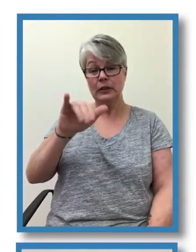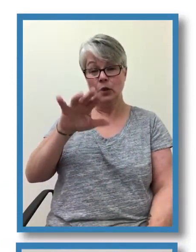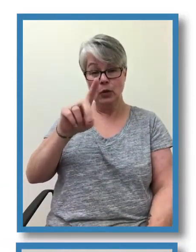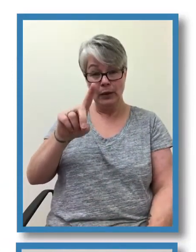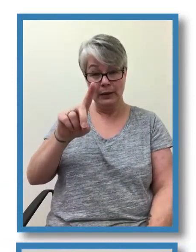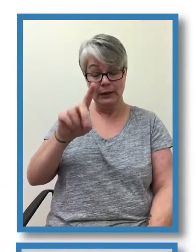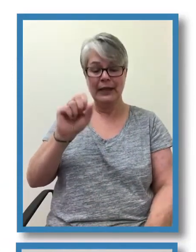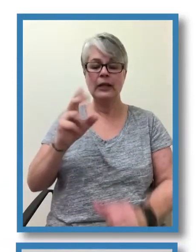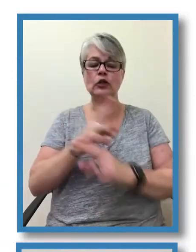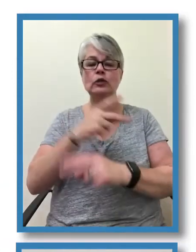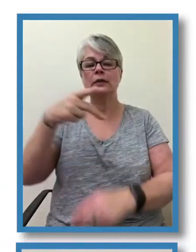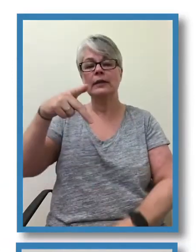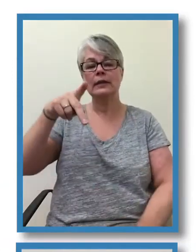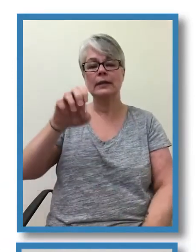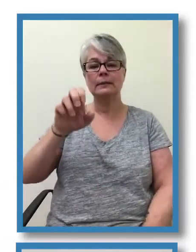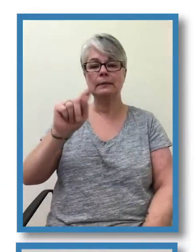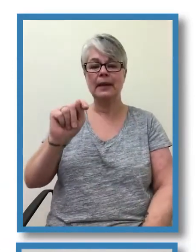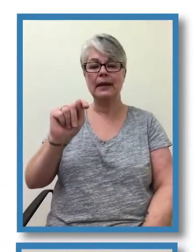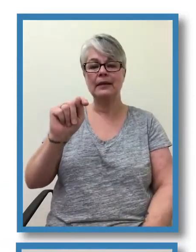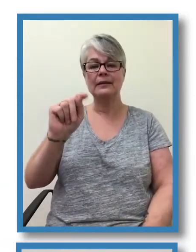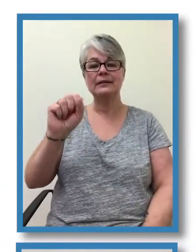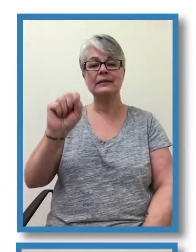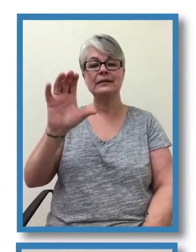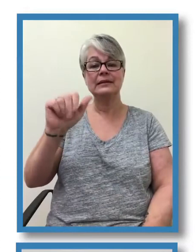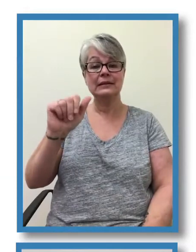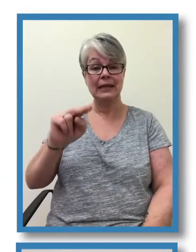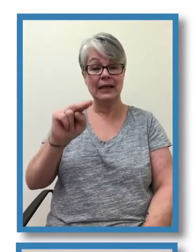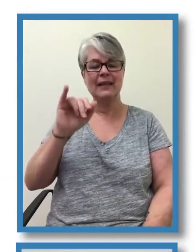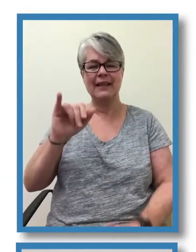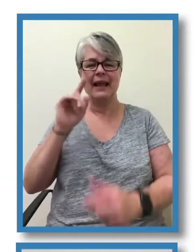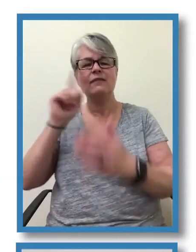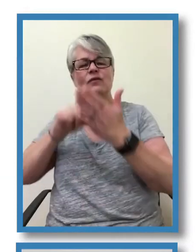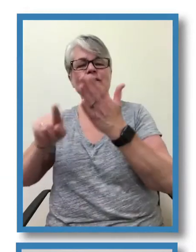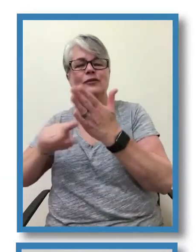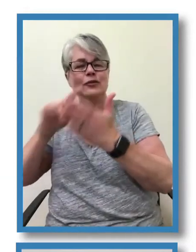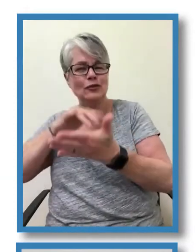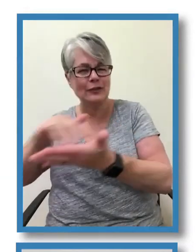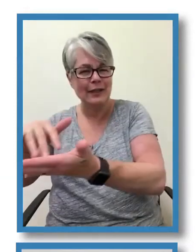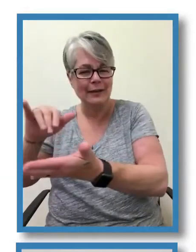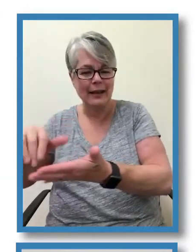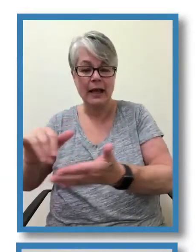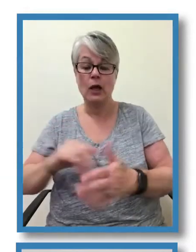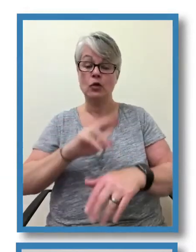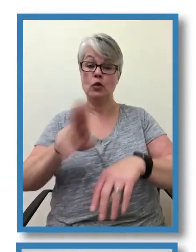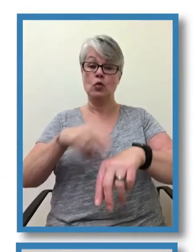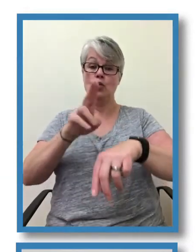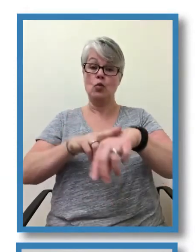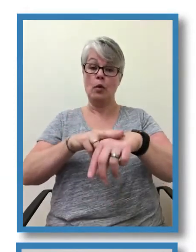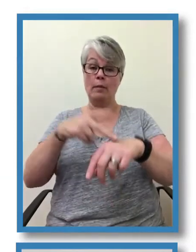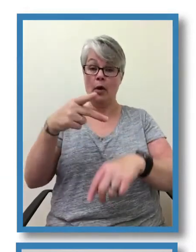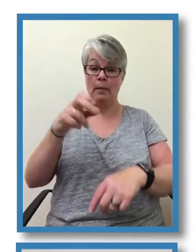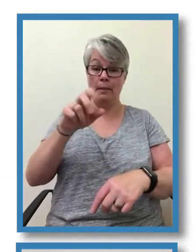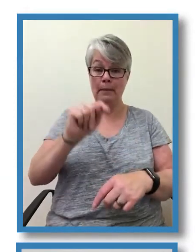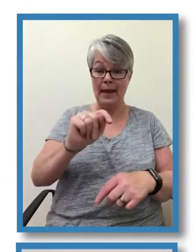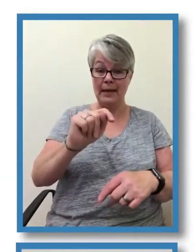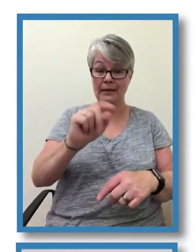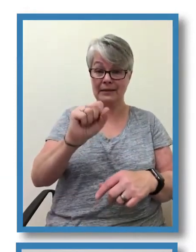in their brain. This person likely has Alzheimer's disease. This is what we would call a positive PET